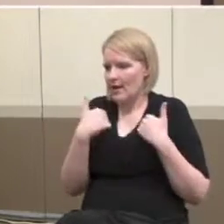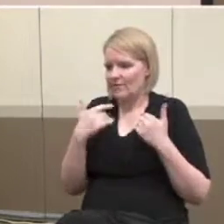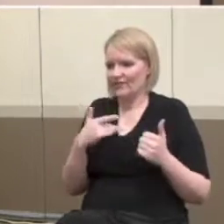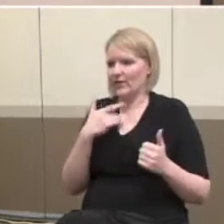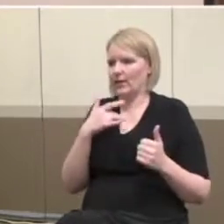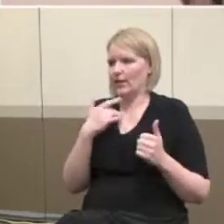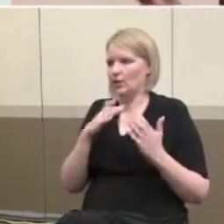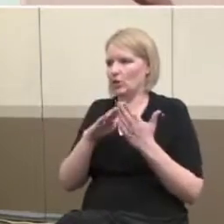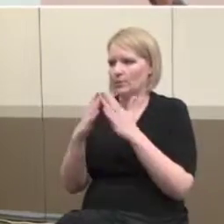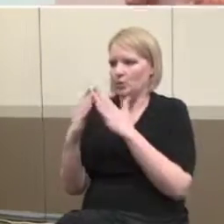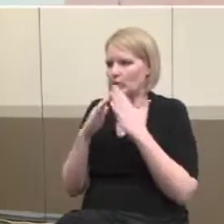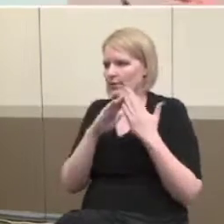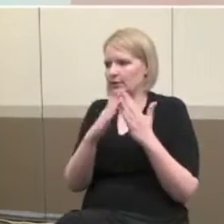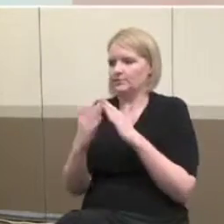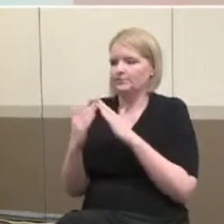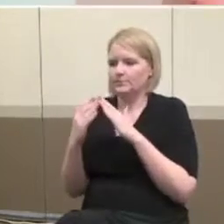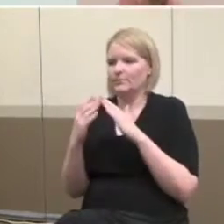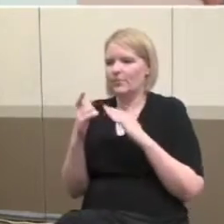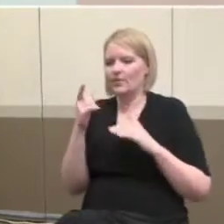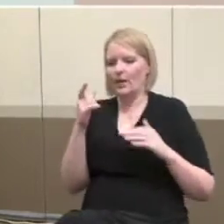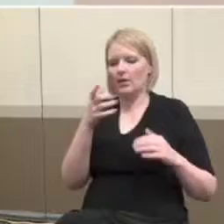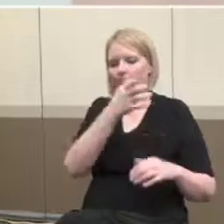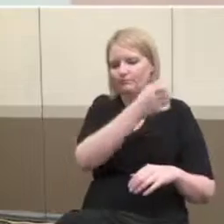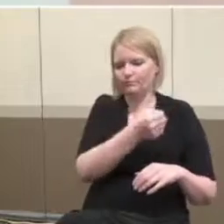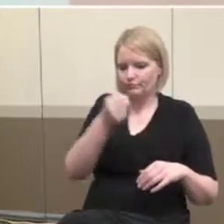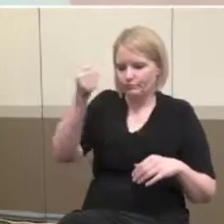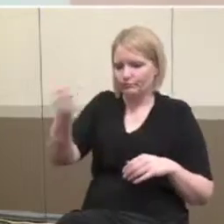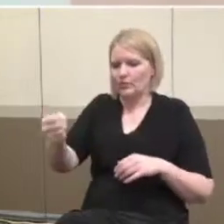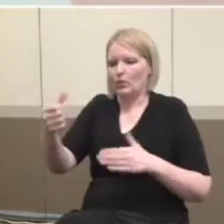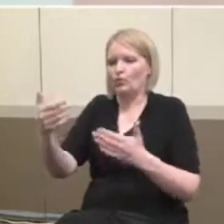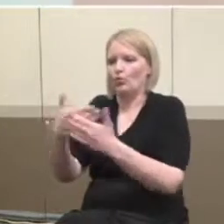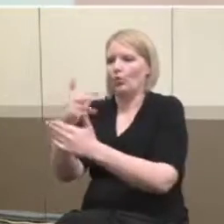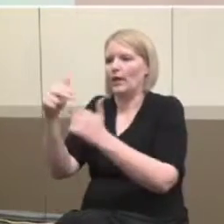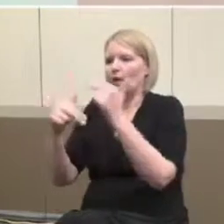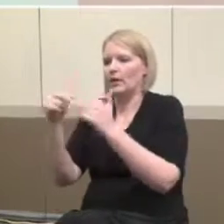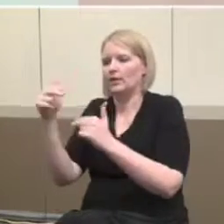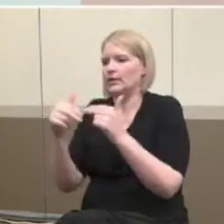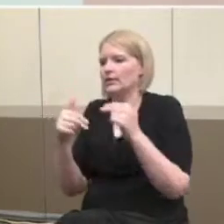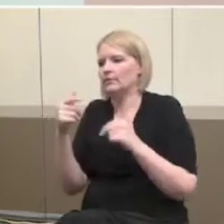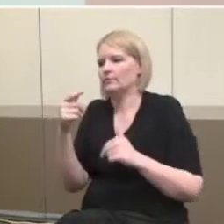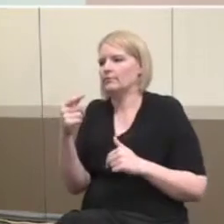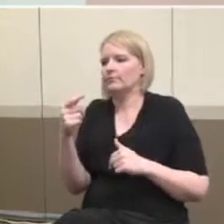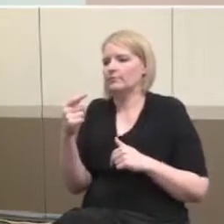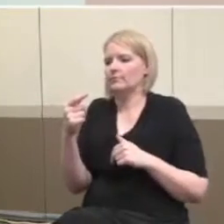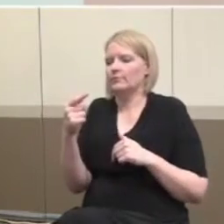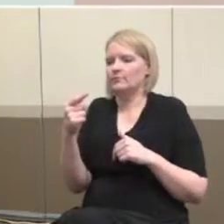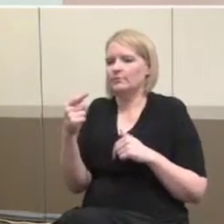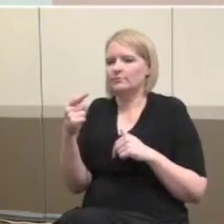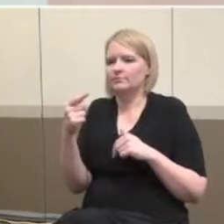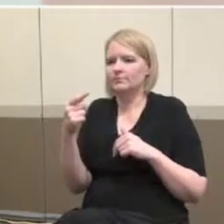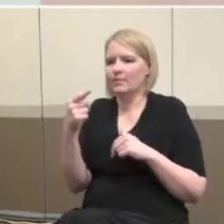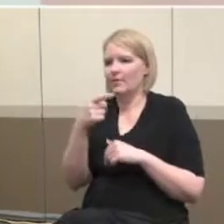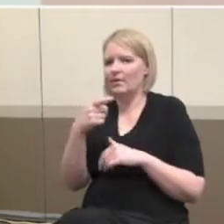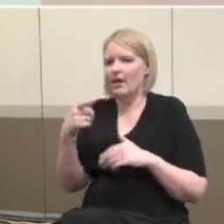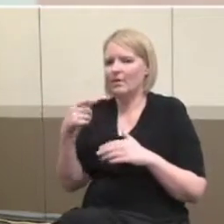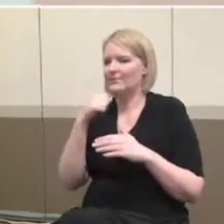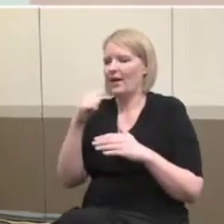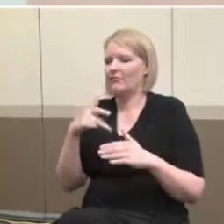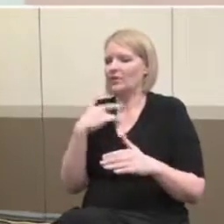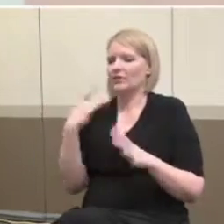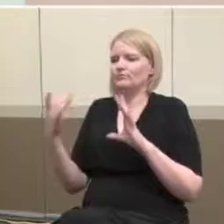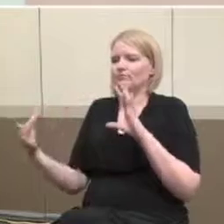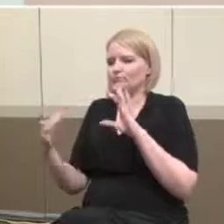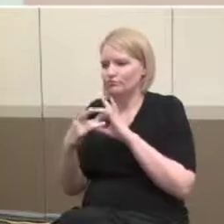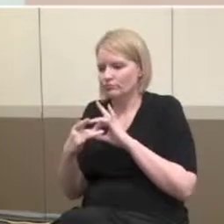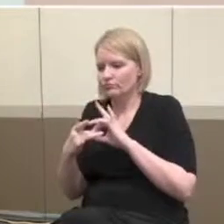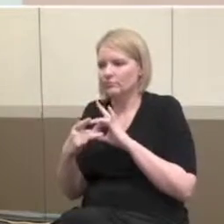community. They had just been transplanted from one site to another building, and they weren't really connecting, you